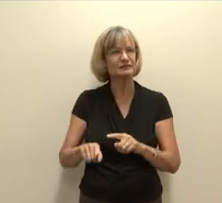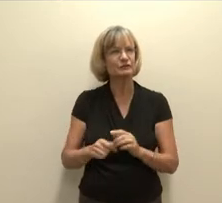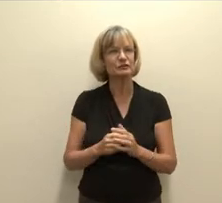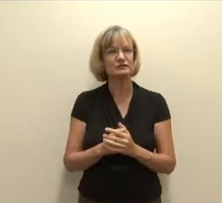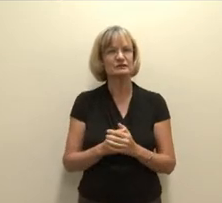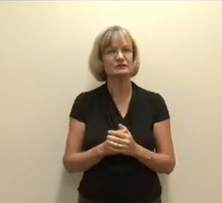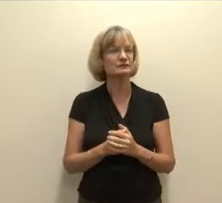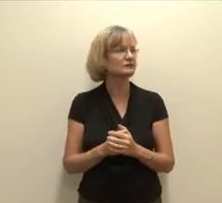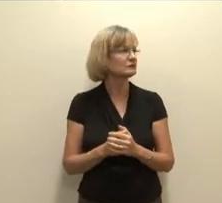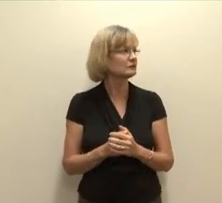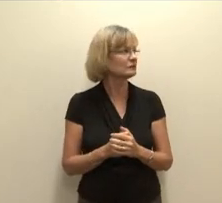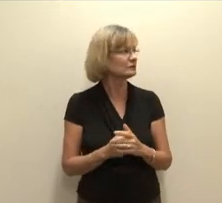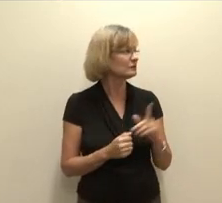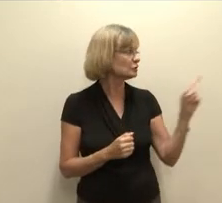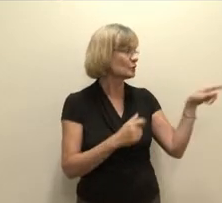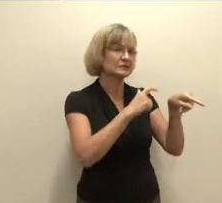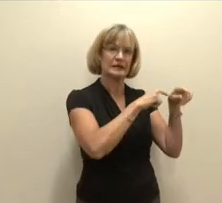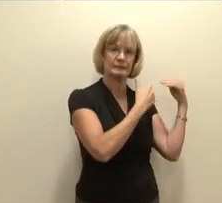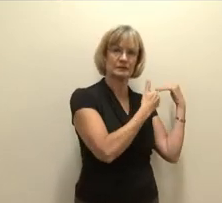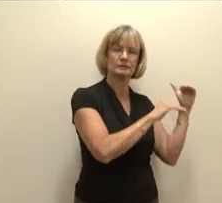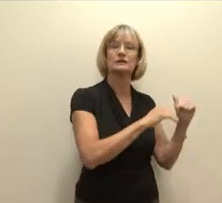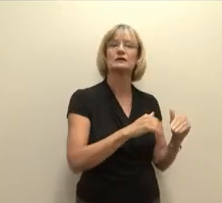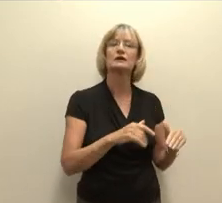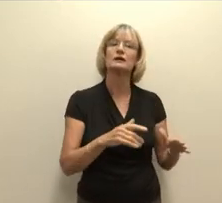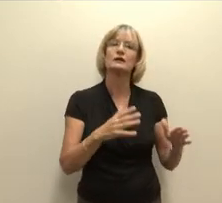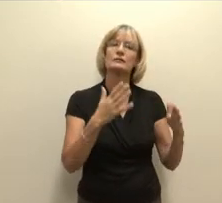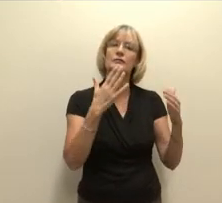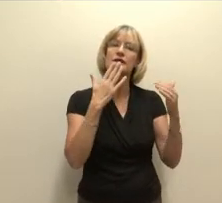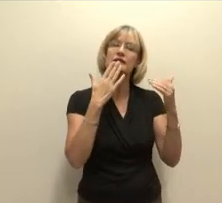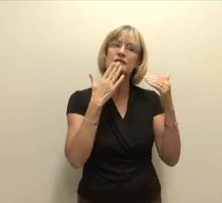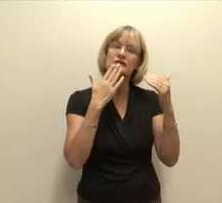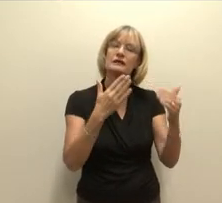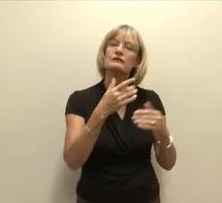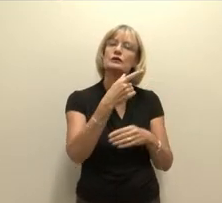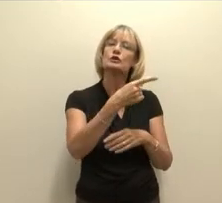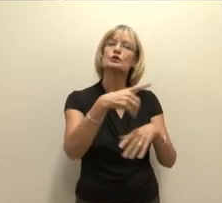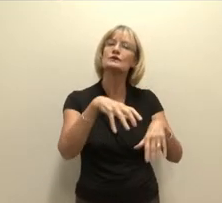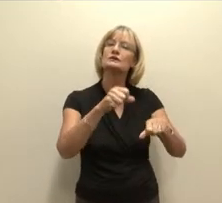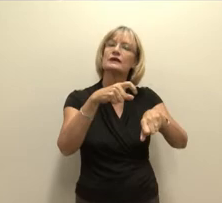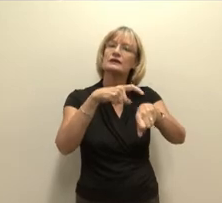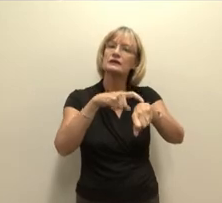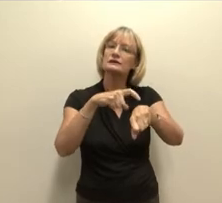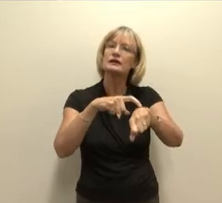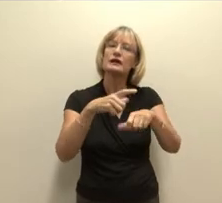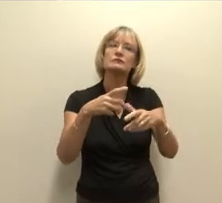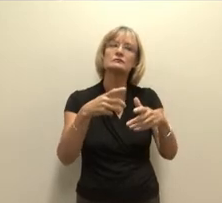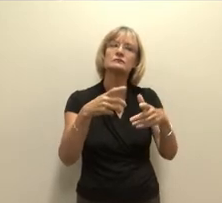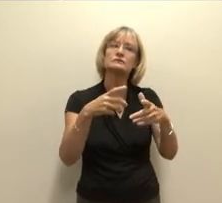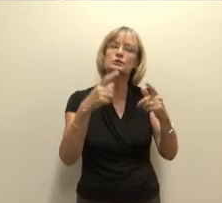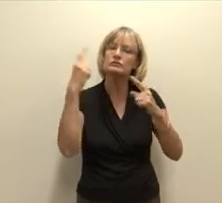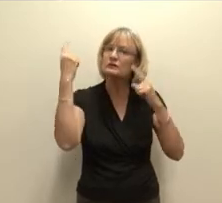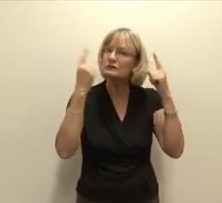that's fine. But I appreciate the fact that y'all are actually taking the statement into account.